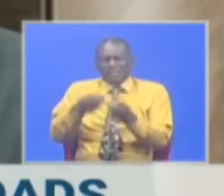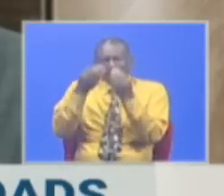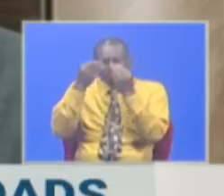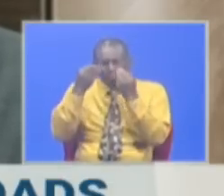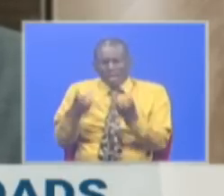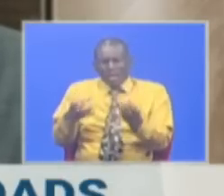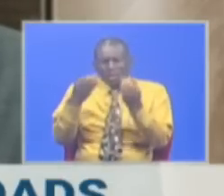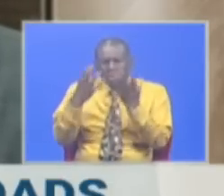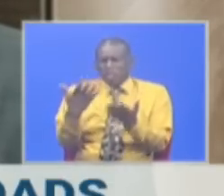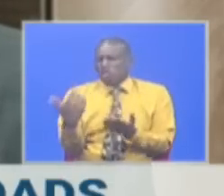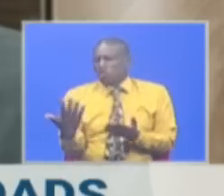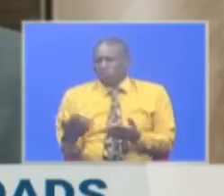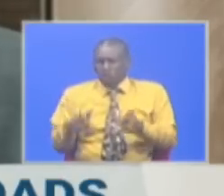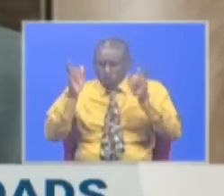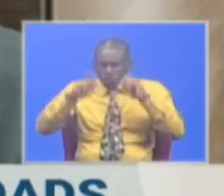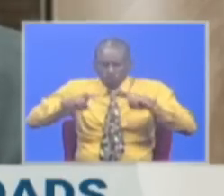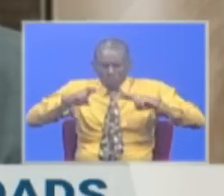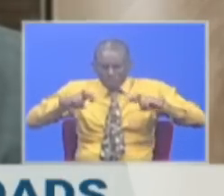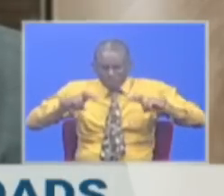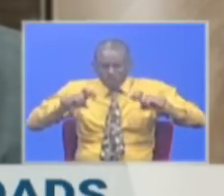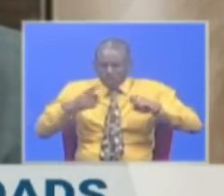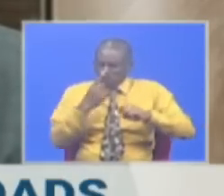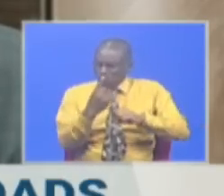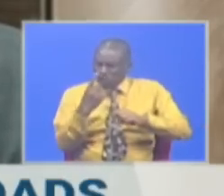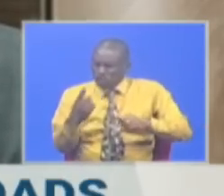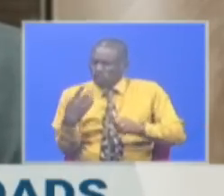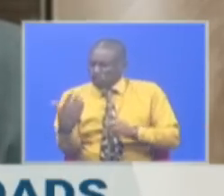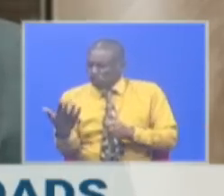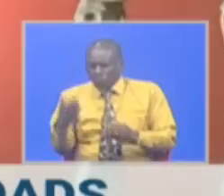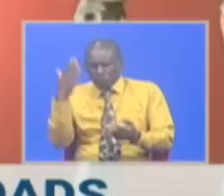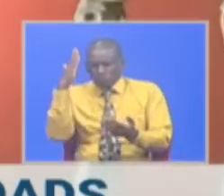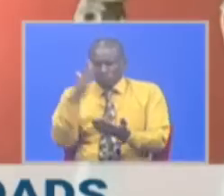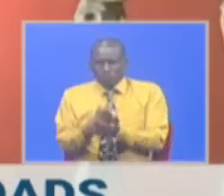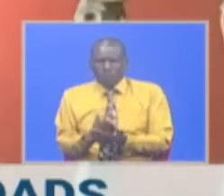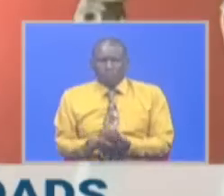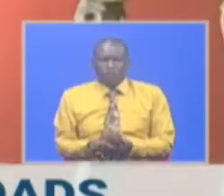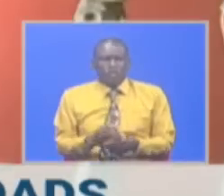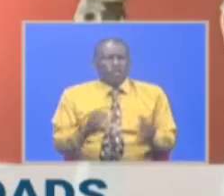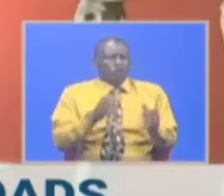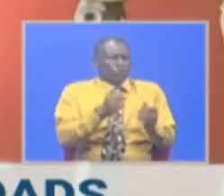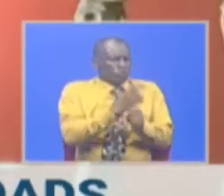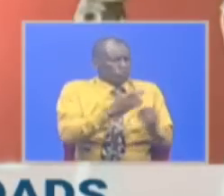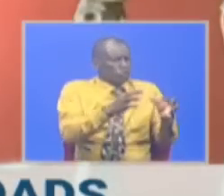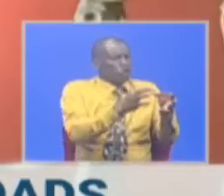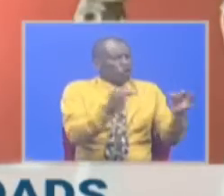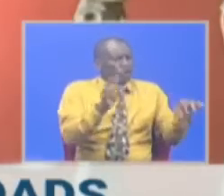Yes. And you must look at each one of them to verify. So it takes a little longer. Not a